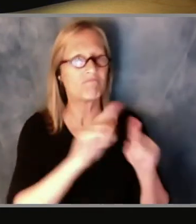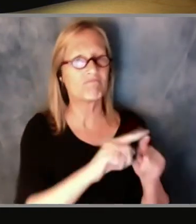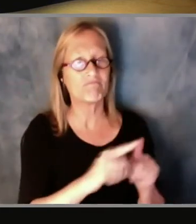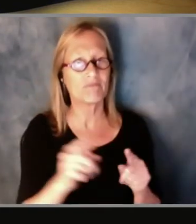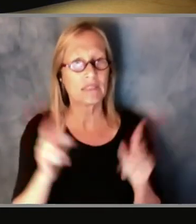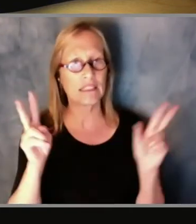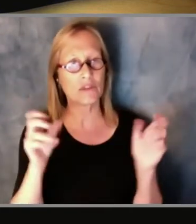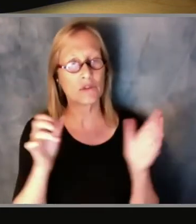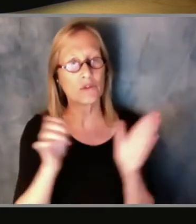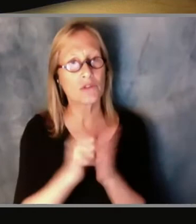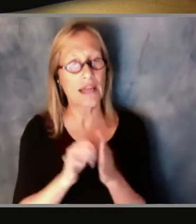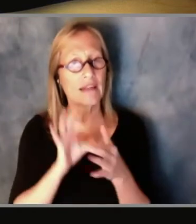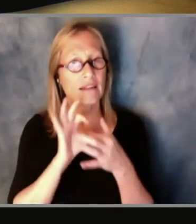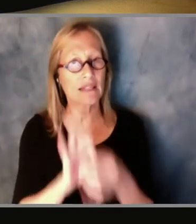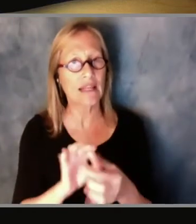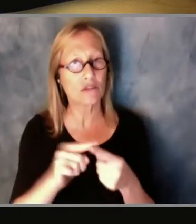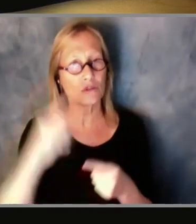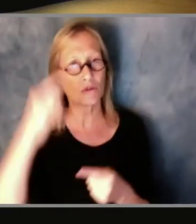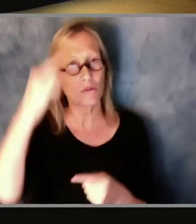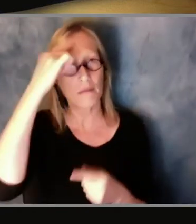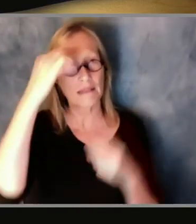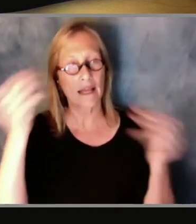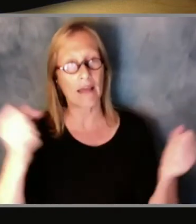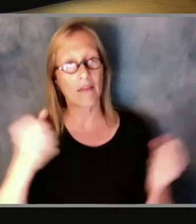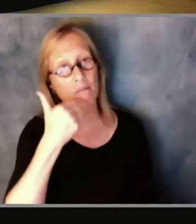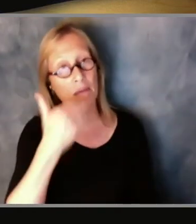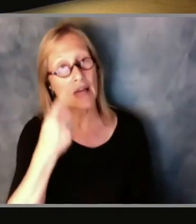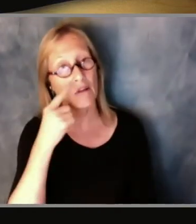mental health. So mahalo for that.